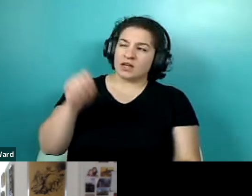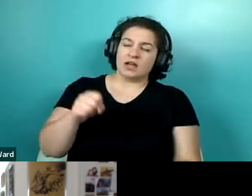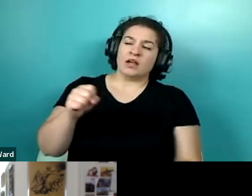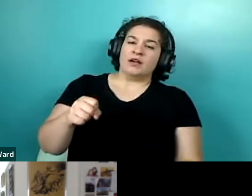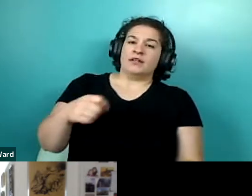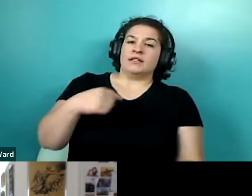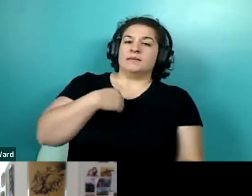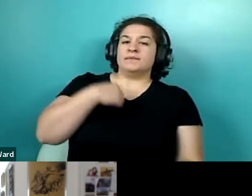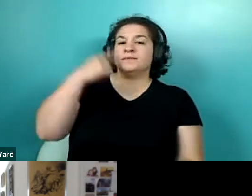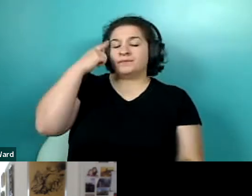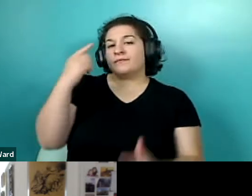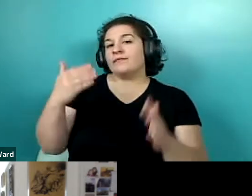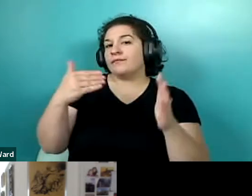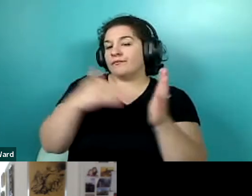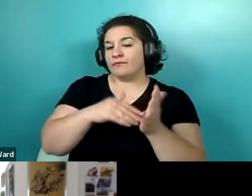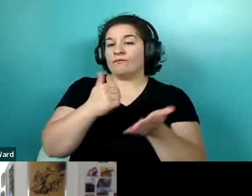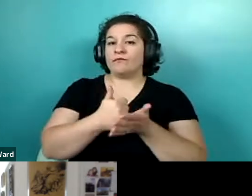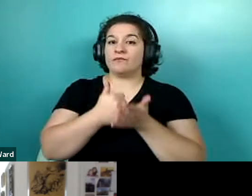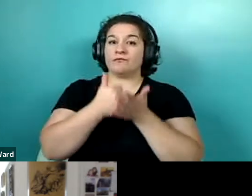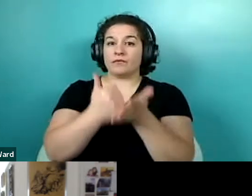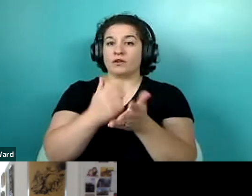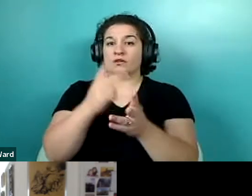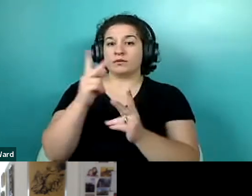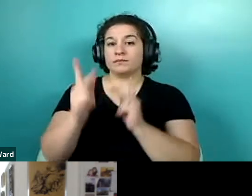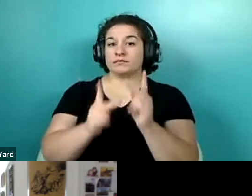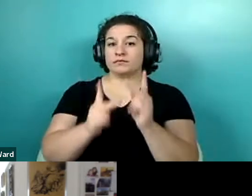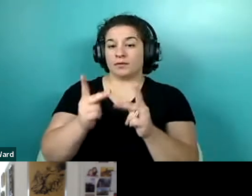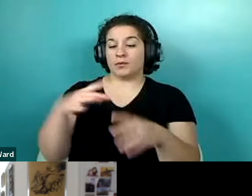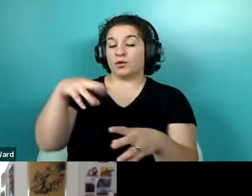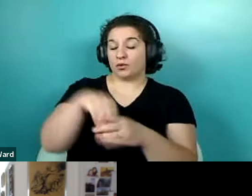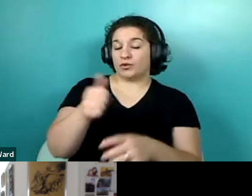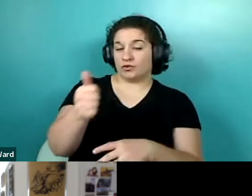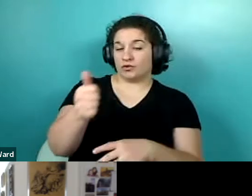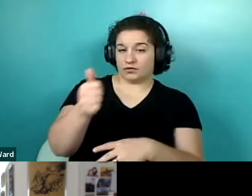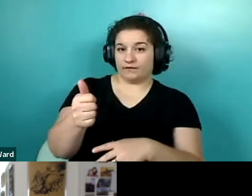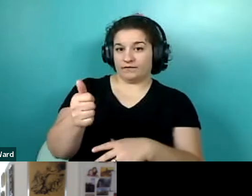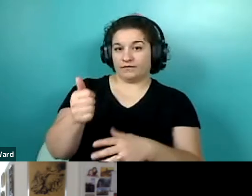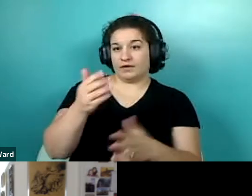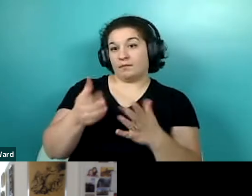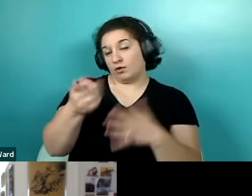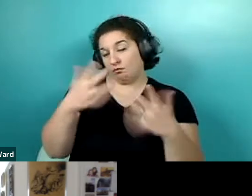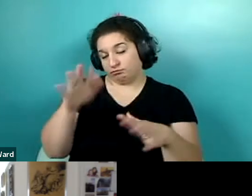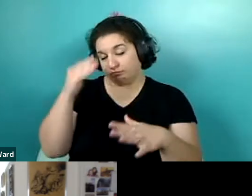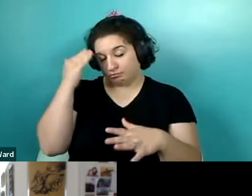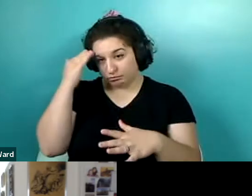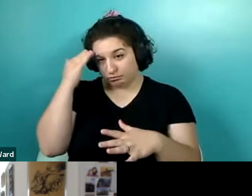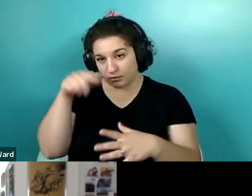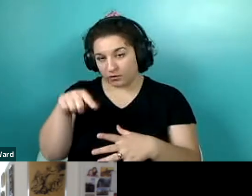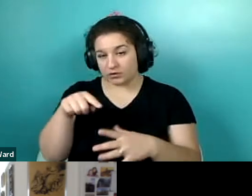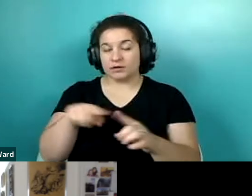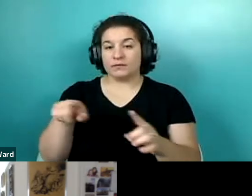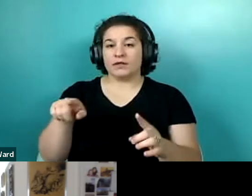again, helping people, including yourself, and maybe you already know this, but look at